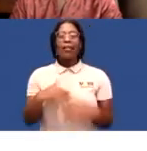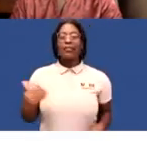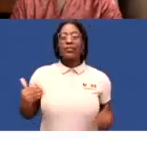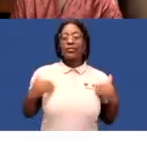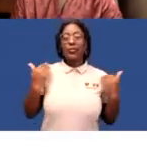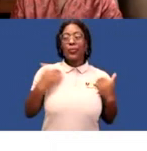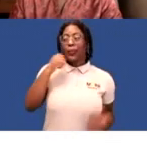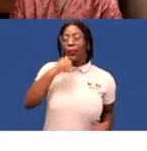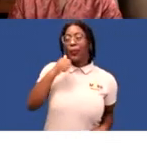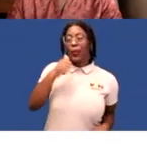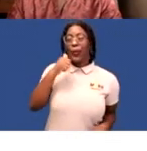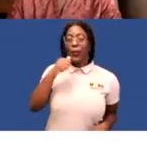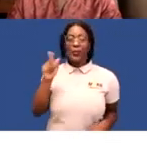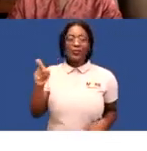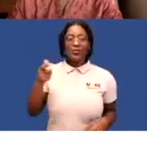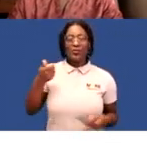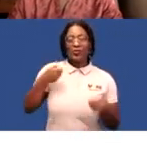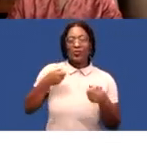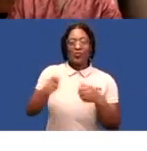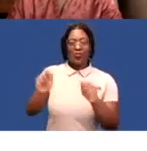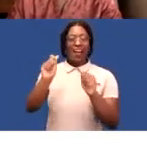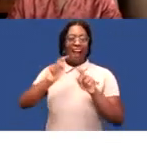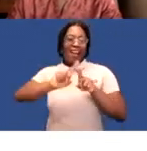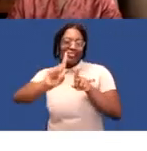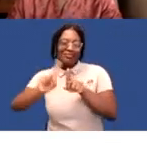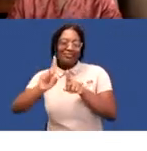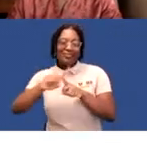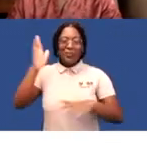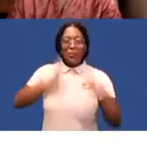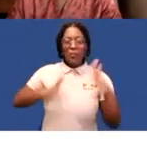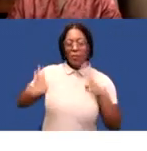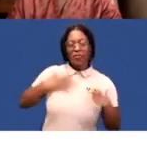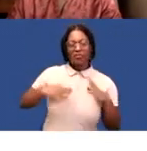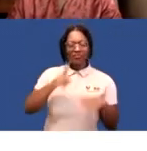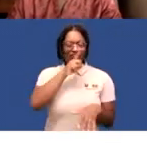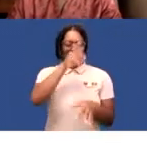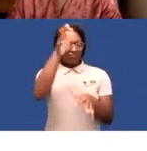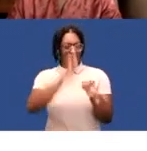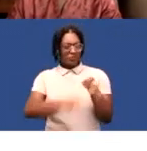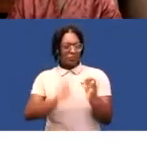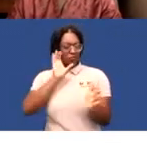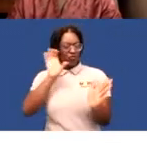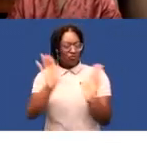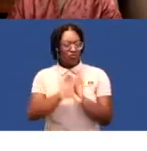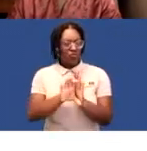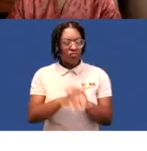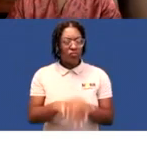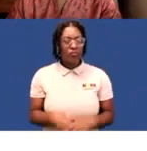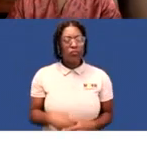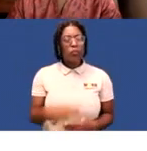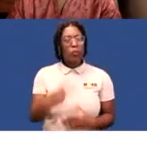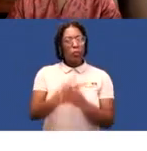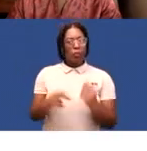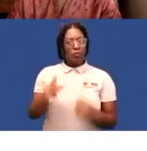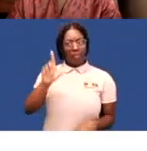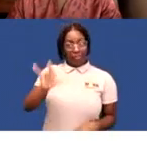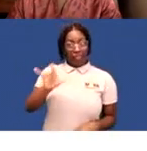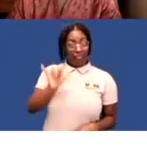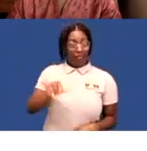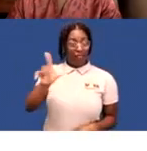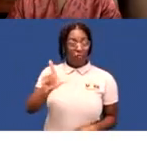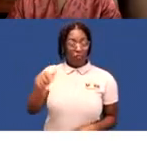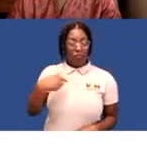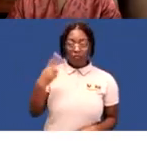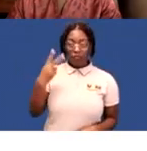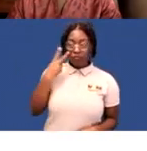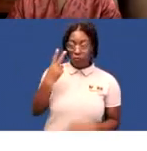book were written like a free verse poem. I loved the simplicity and took both copies to use in my classroom. And side note, I took them